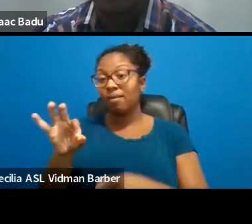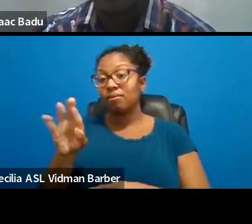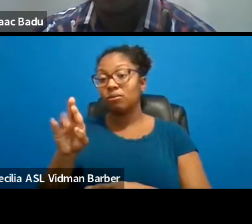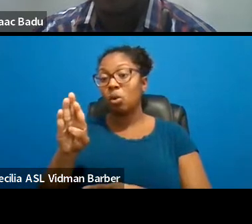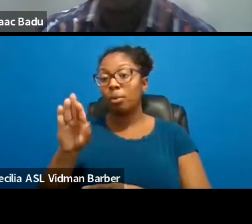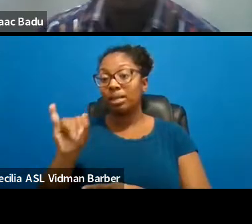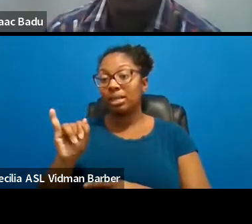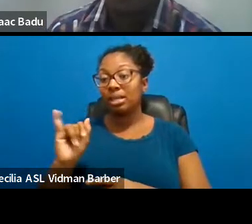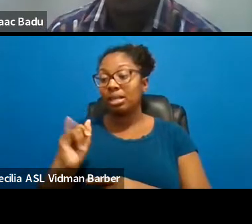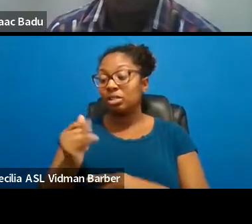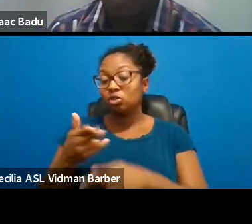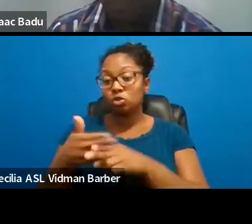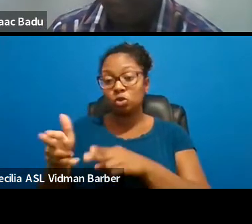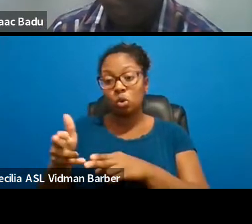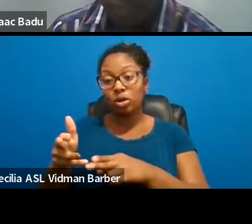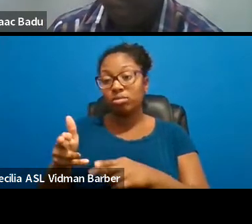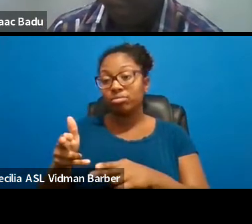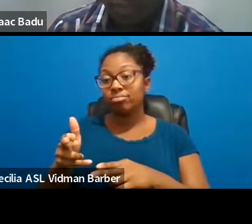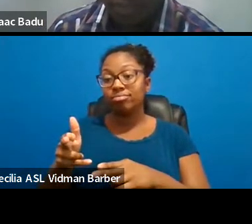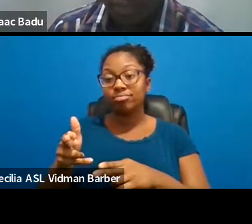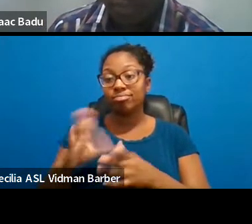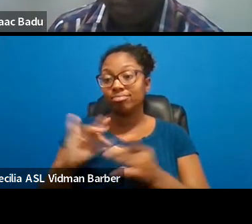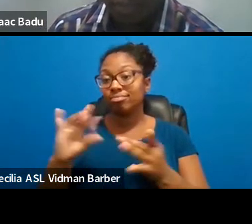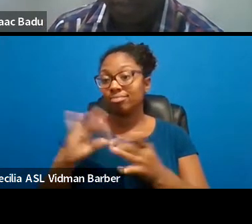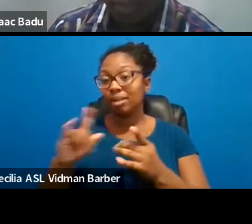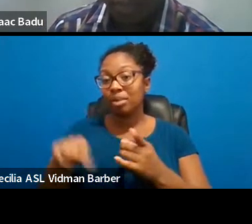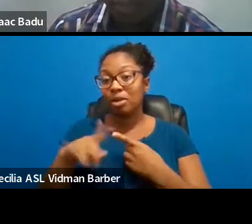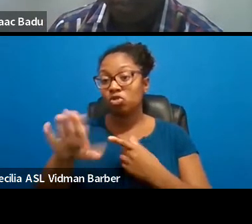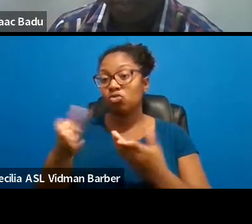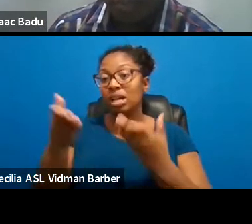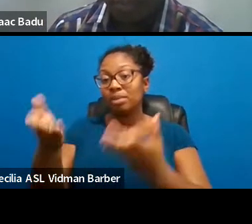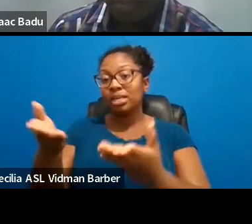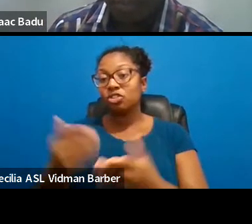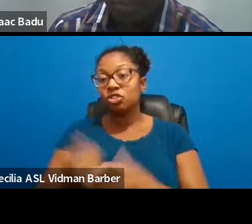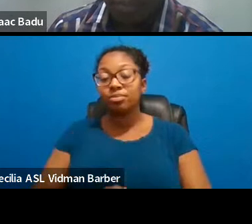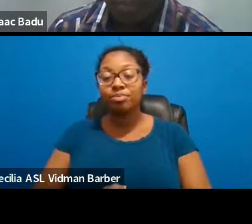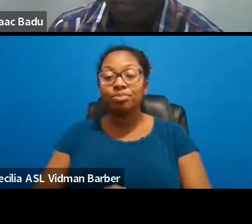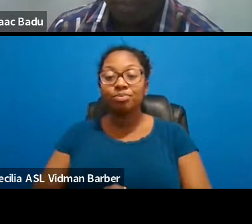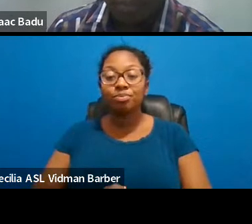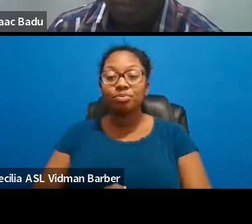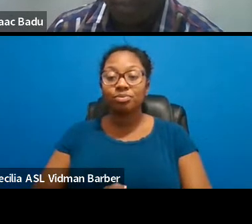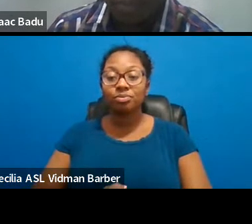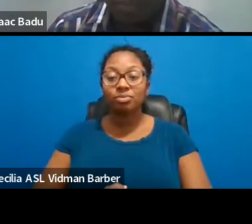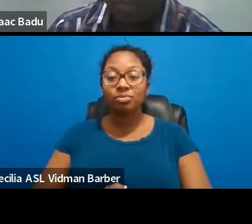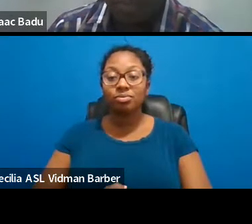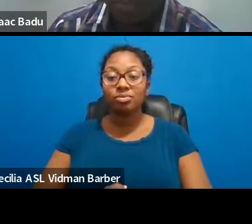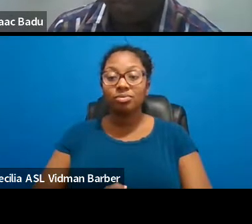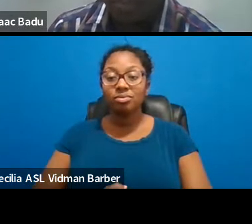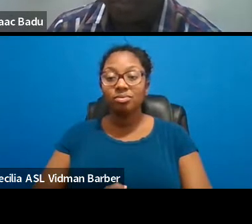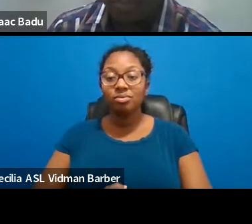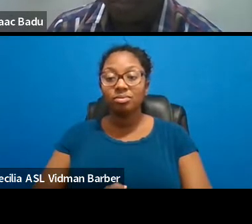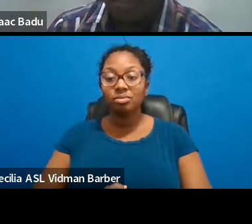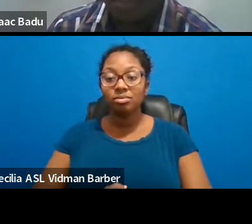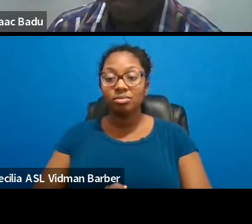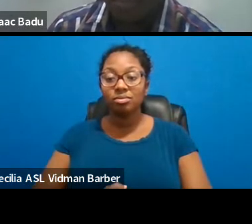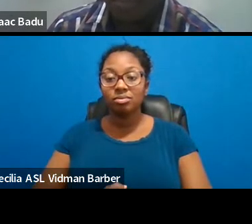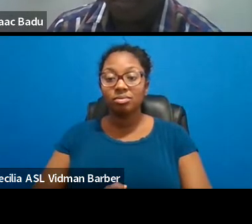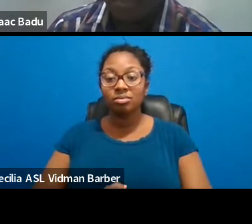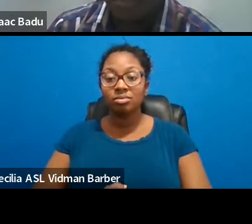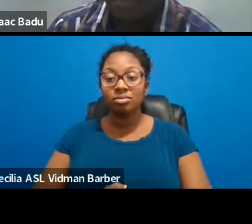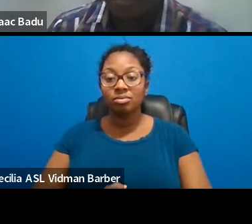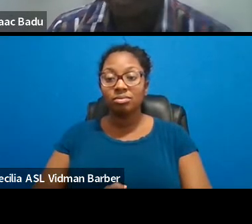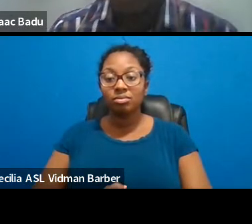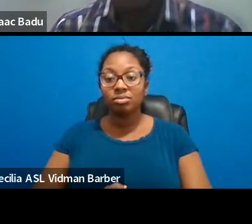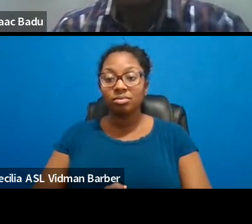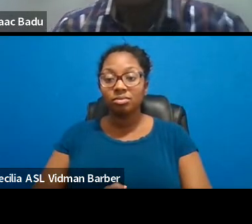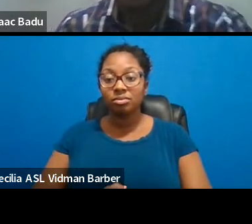if you can just give me 1 minute of what your recommendations are. Yeah, this question